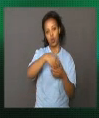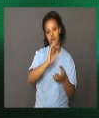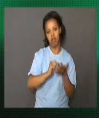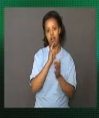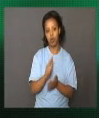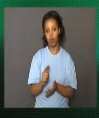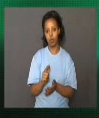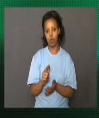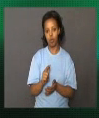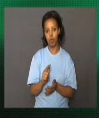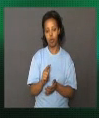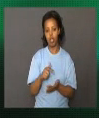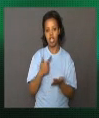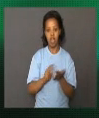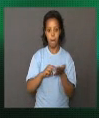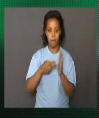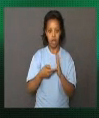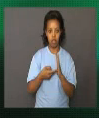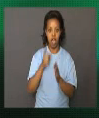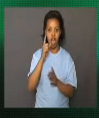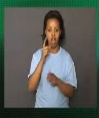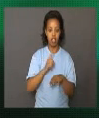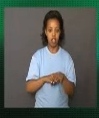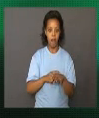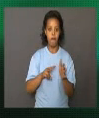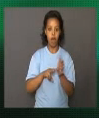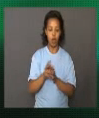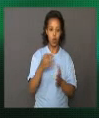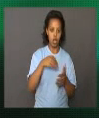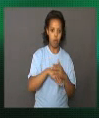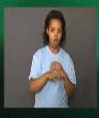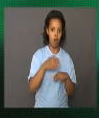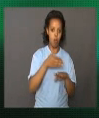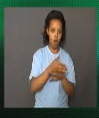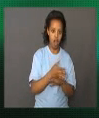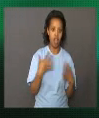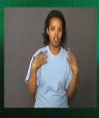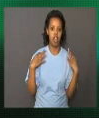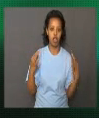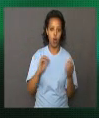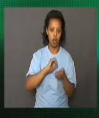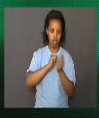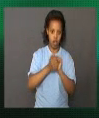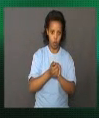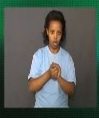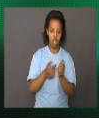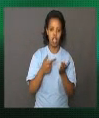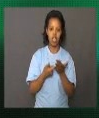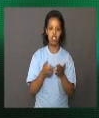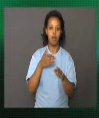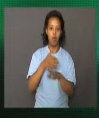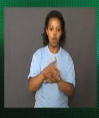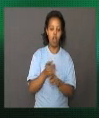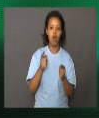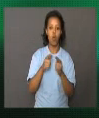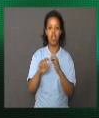cell by budding from the cell membrane. This is called chronic release.